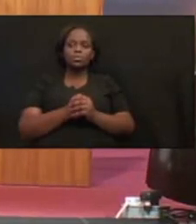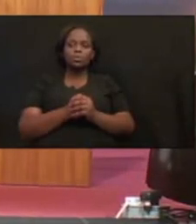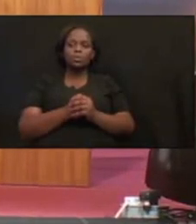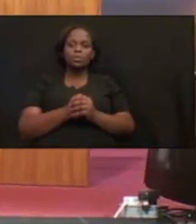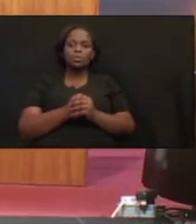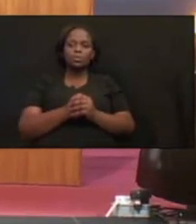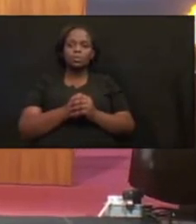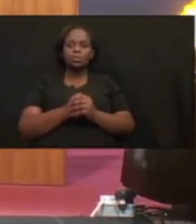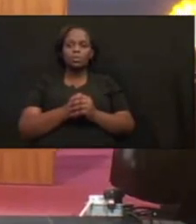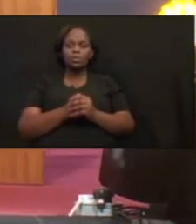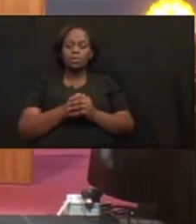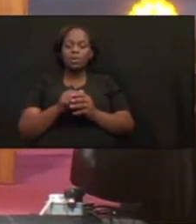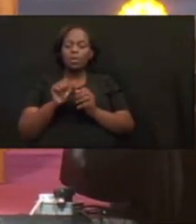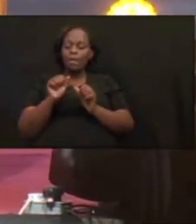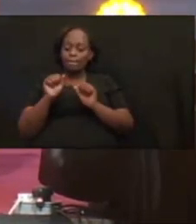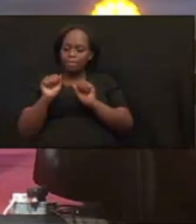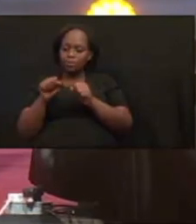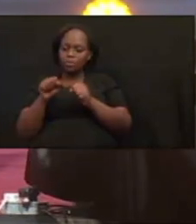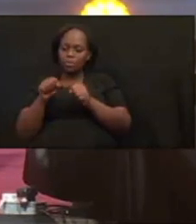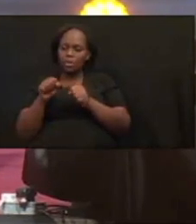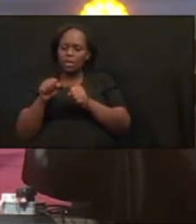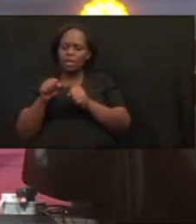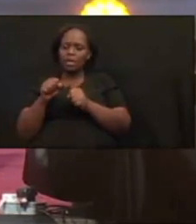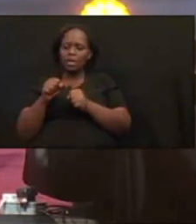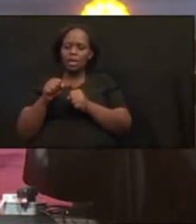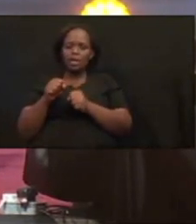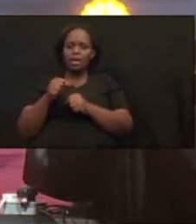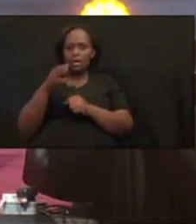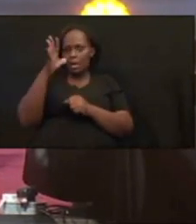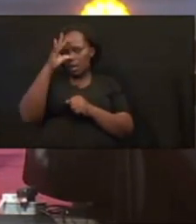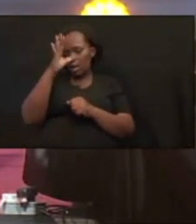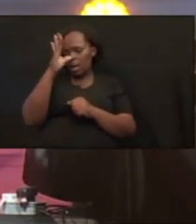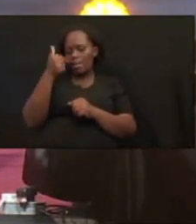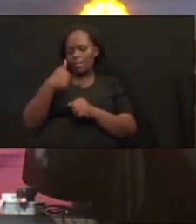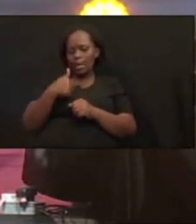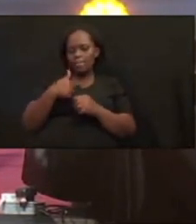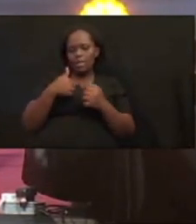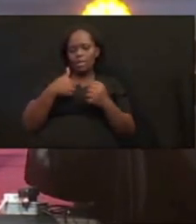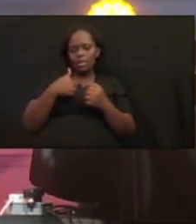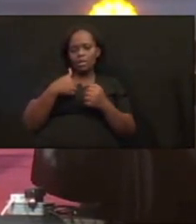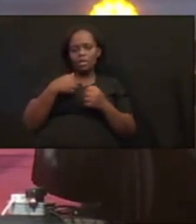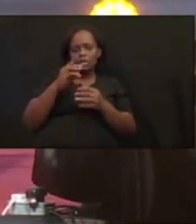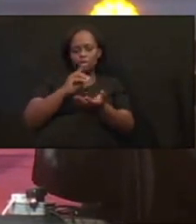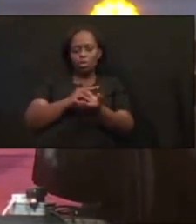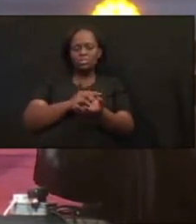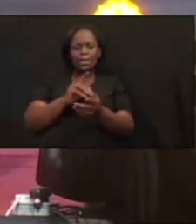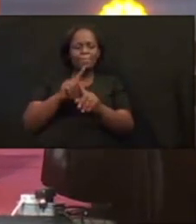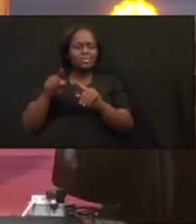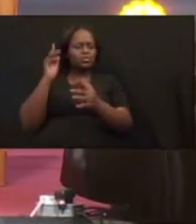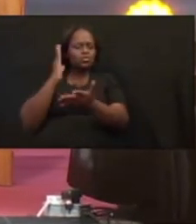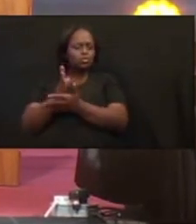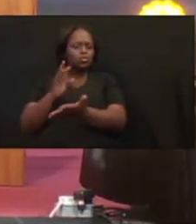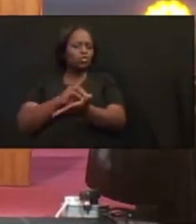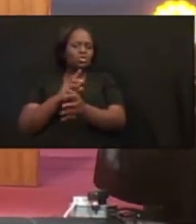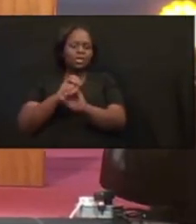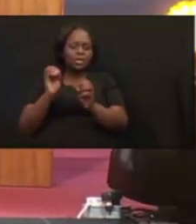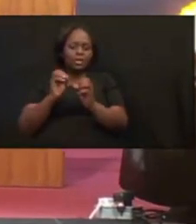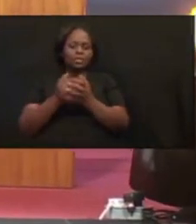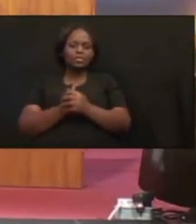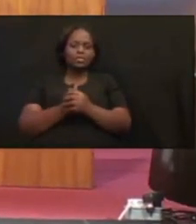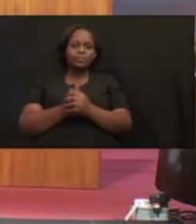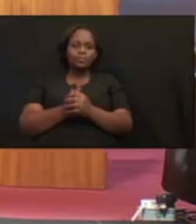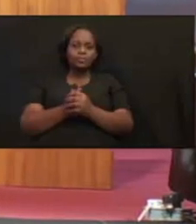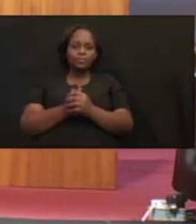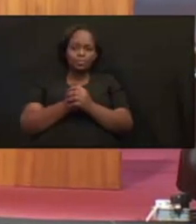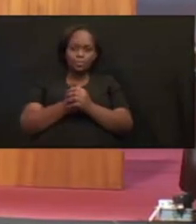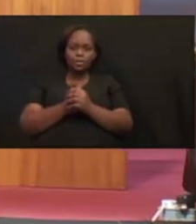He can be studying finance for 10 years, and you say, my God, this man is growing. He knows that the geography